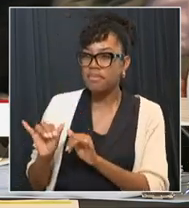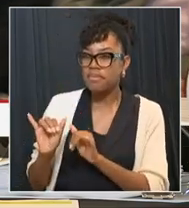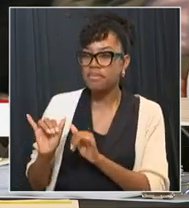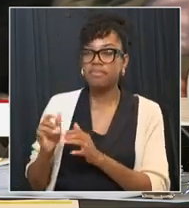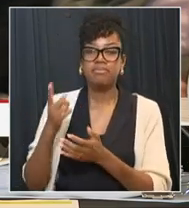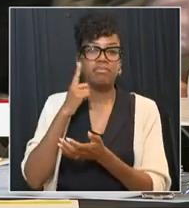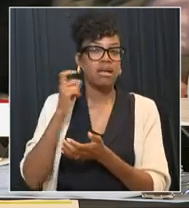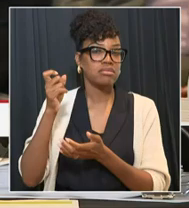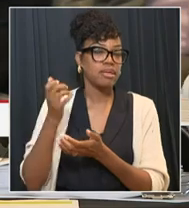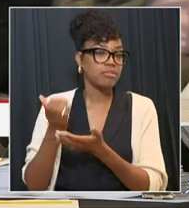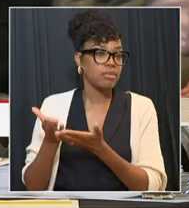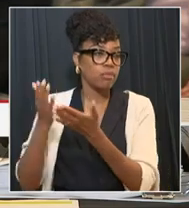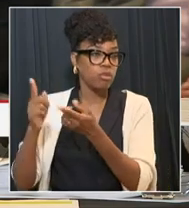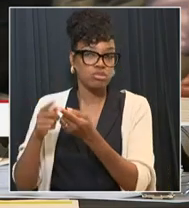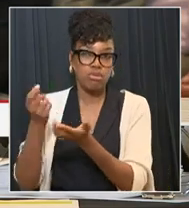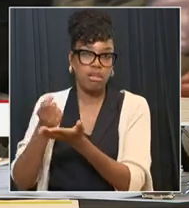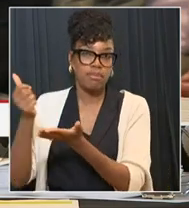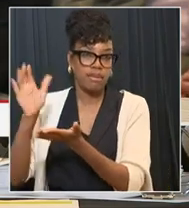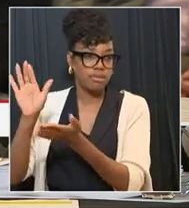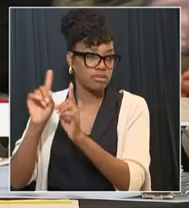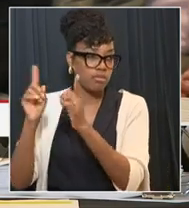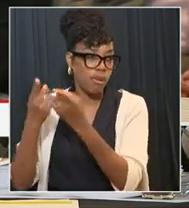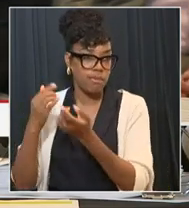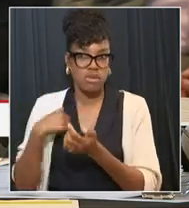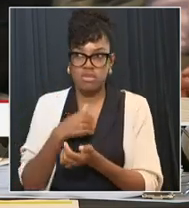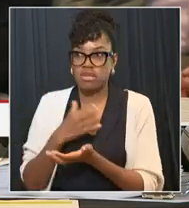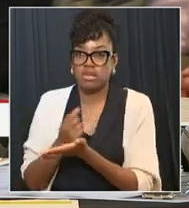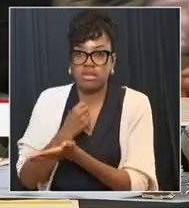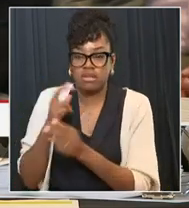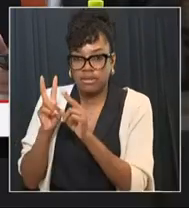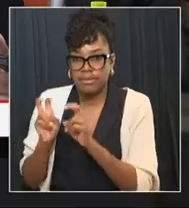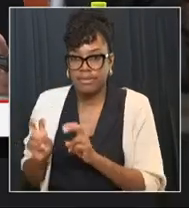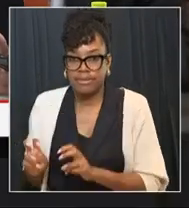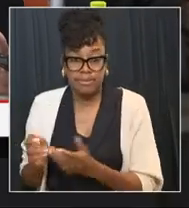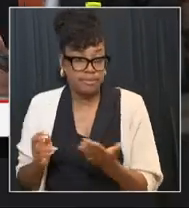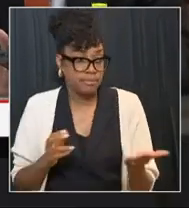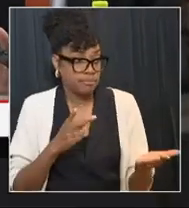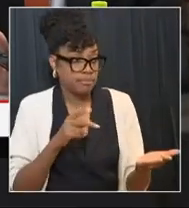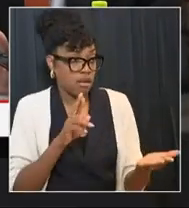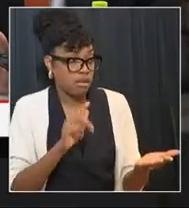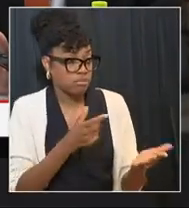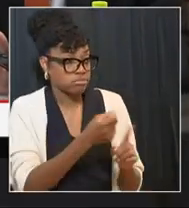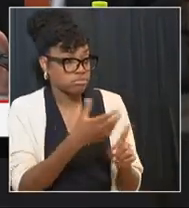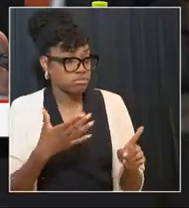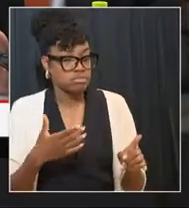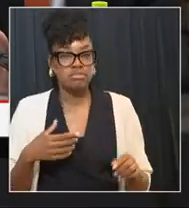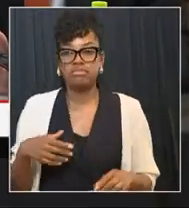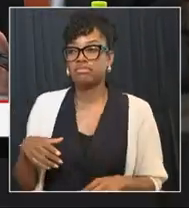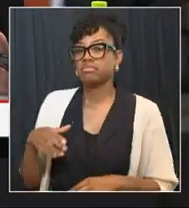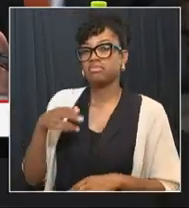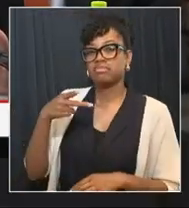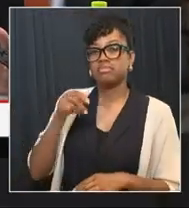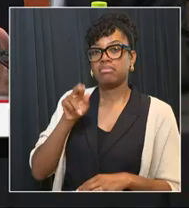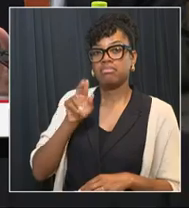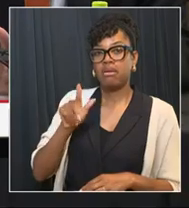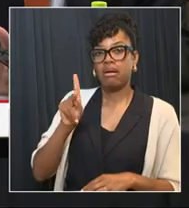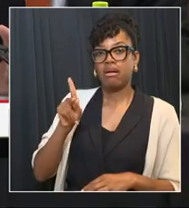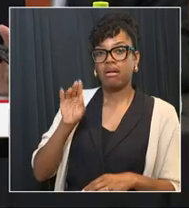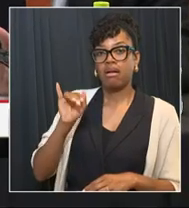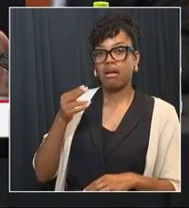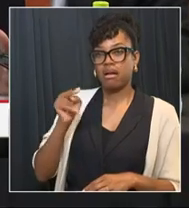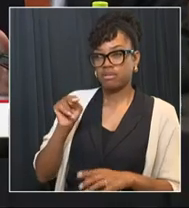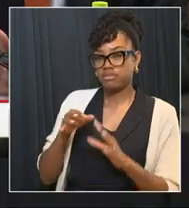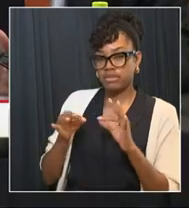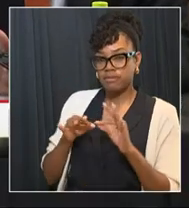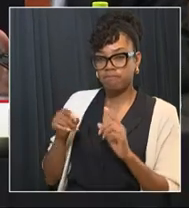it. Yeah, thank you, Mayor. And I think I'll just say very simply that we actually are in an incredibly fortunate position as Washington, D.C.,